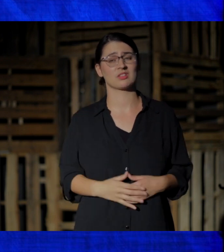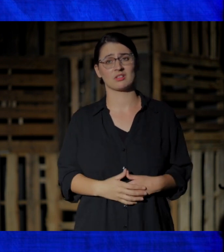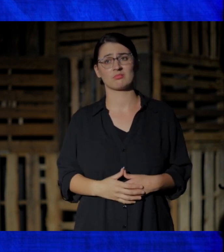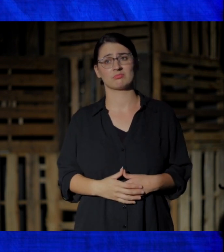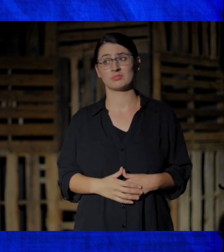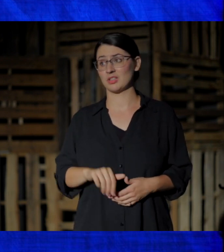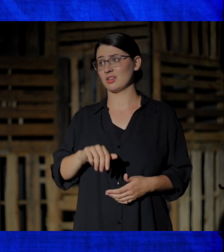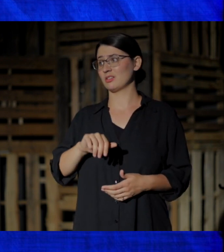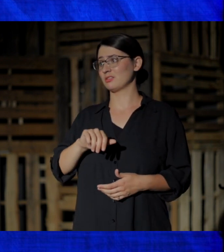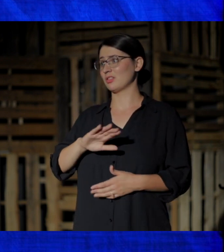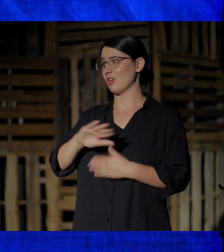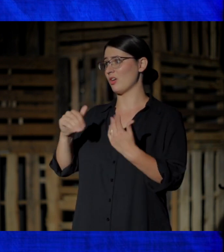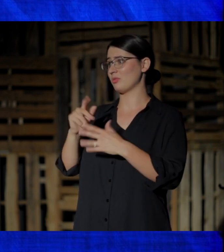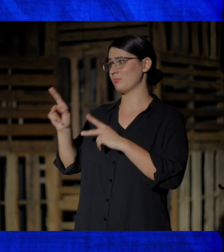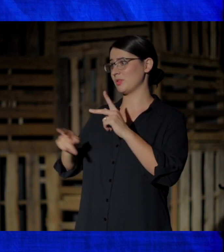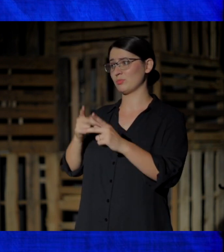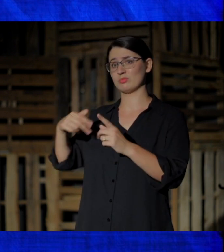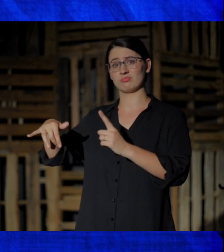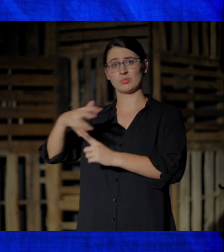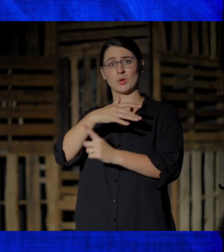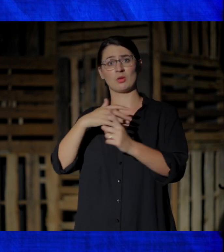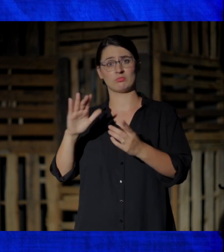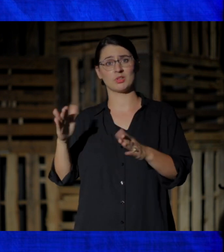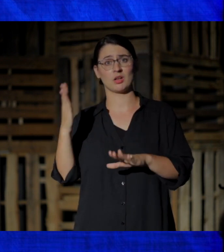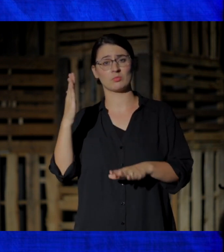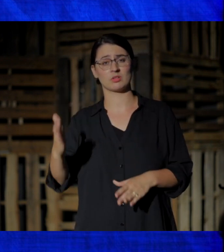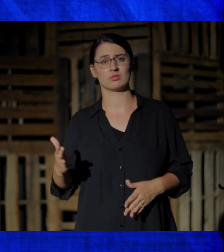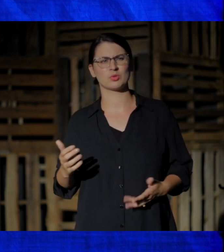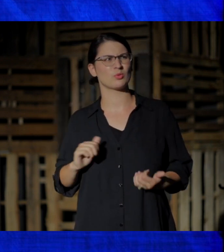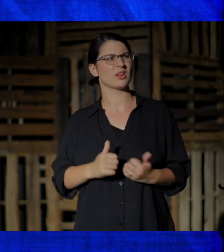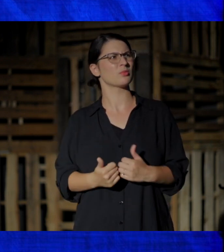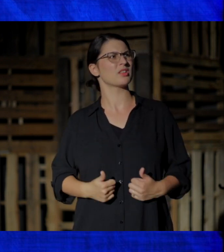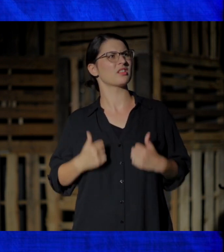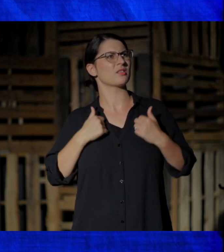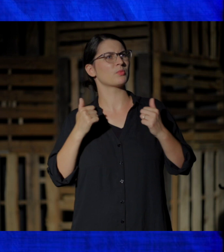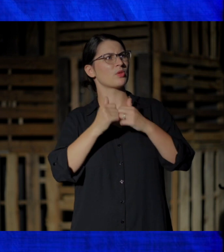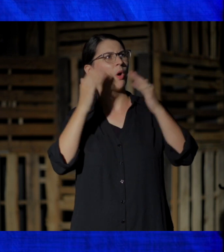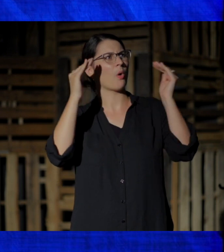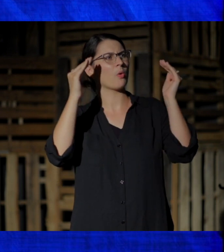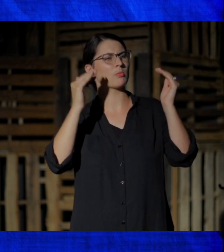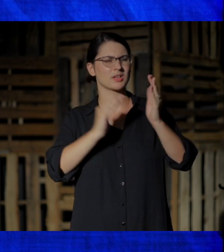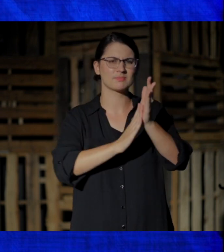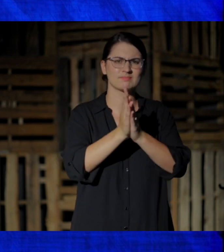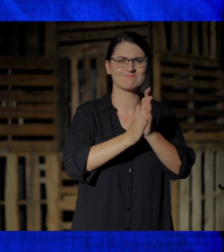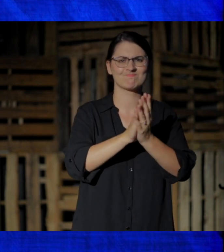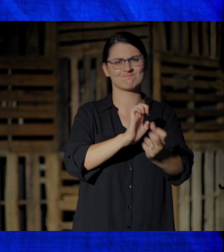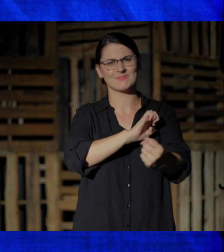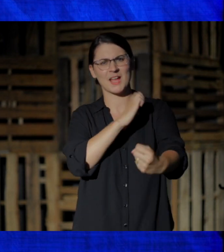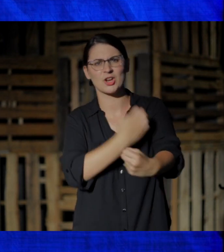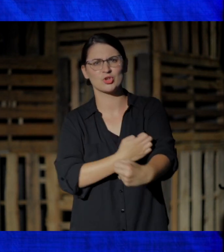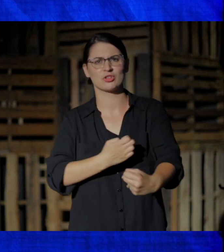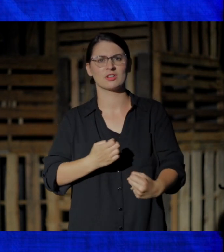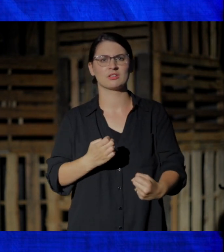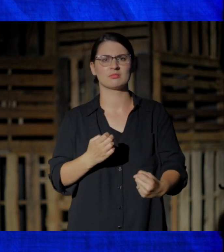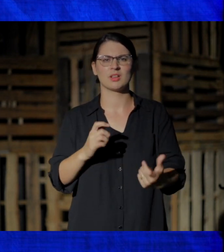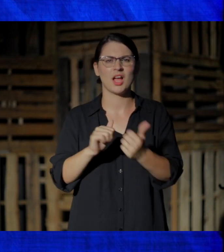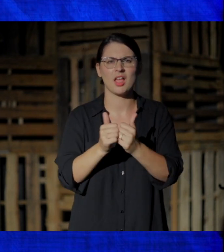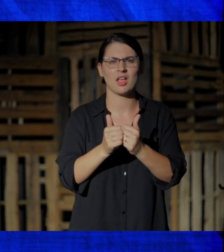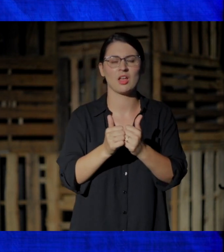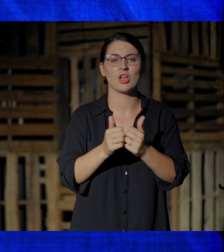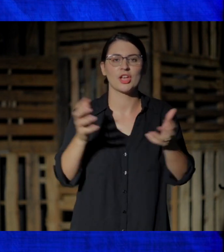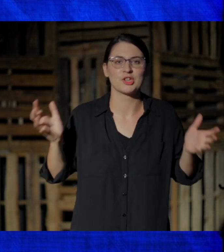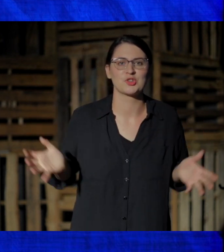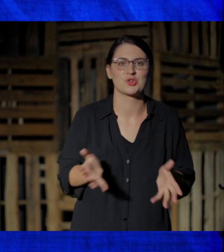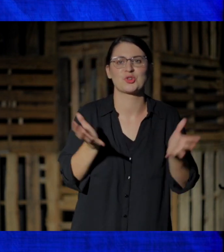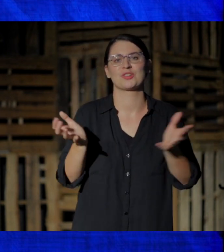live? How do we live with hope and passion and energy? Encourage one another with these words.